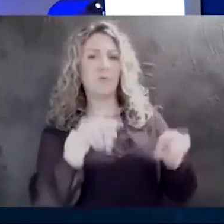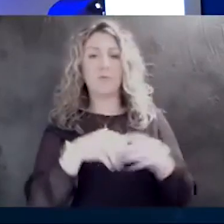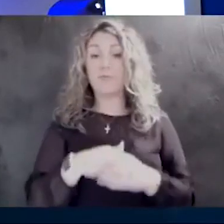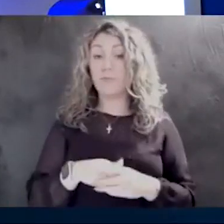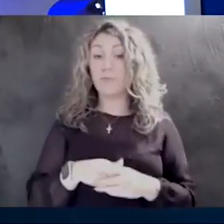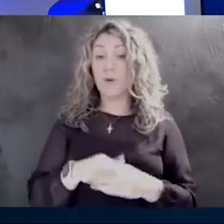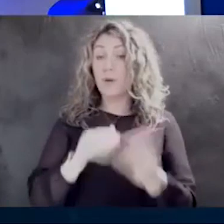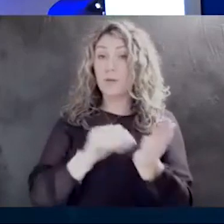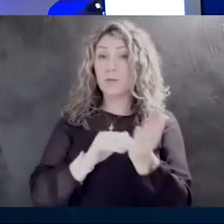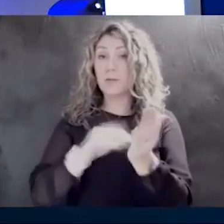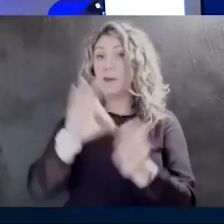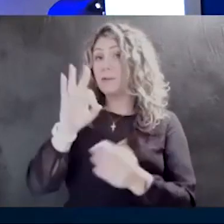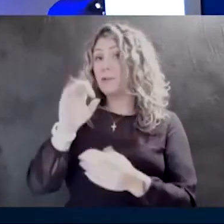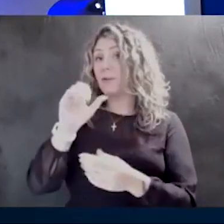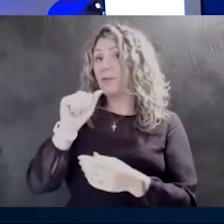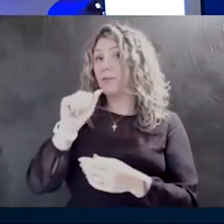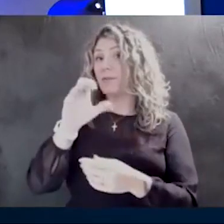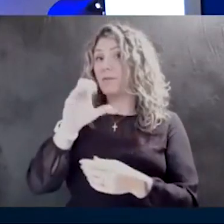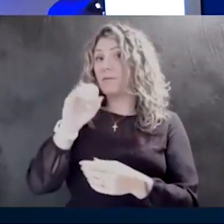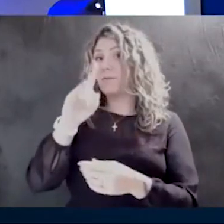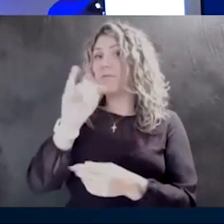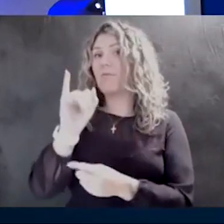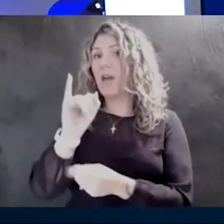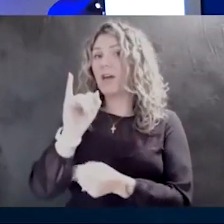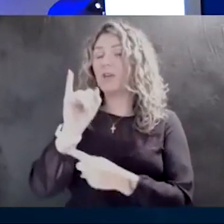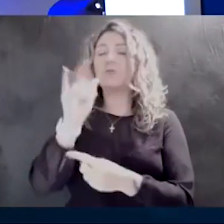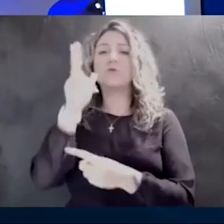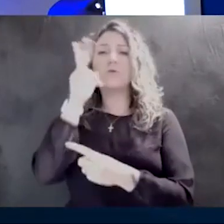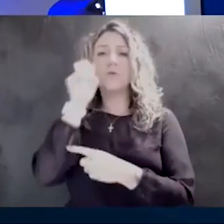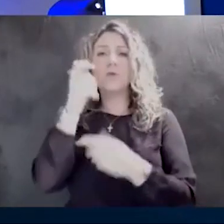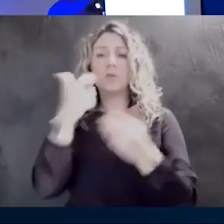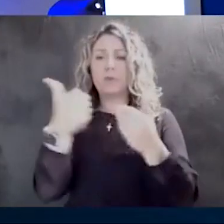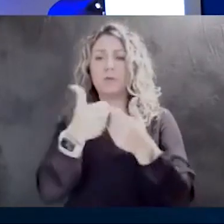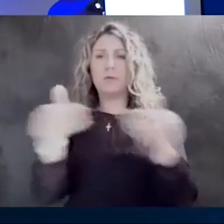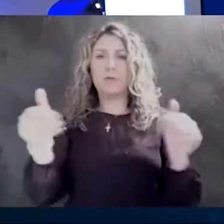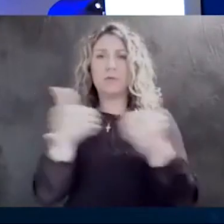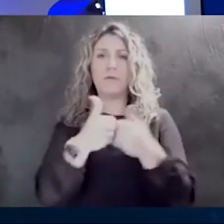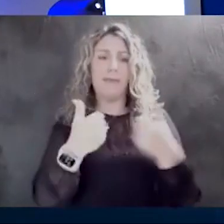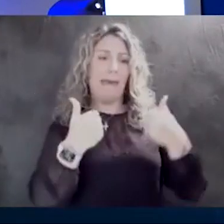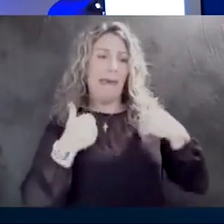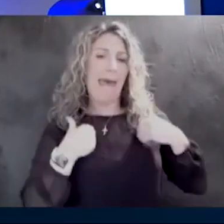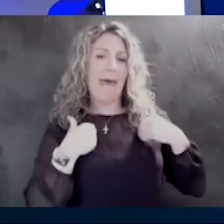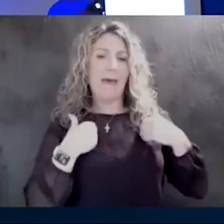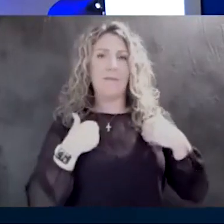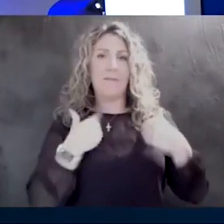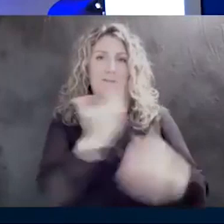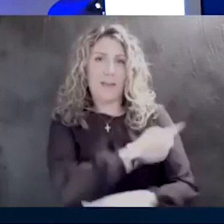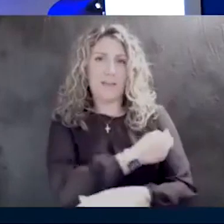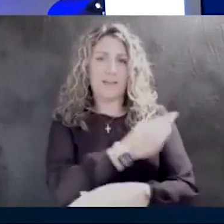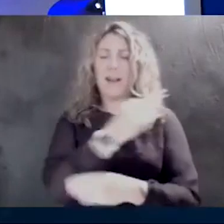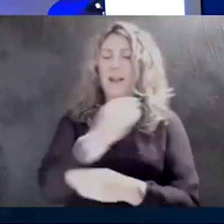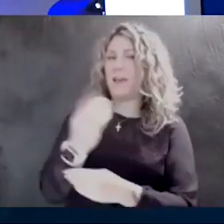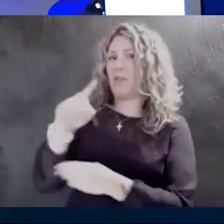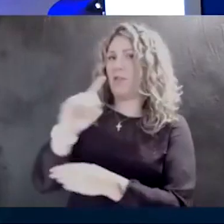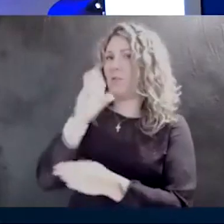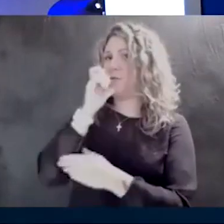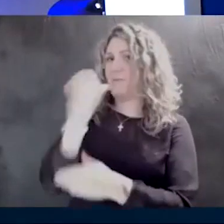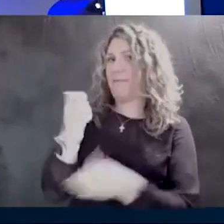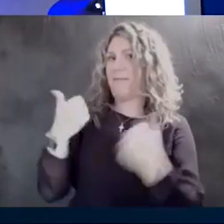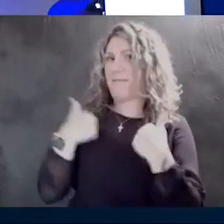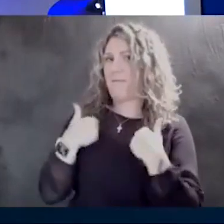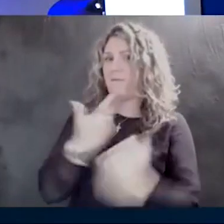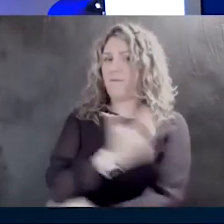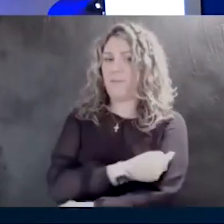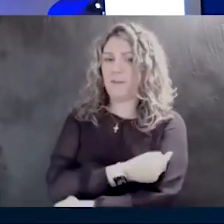the news, was saying that there's going to be a division between the haves and the have-nots, those who have a vaccine and those who have not.